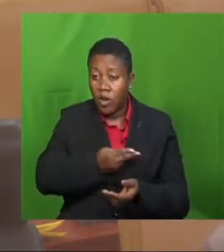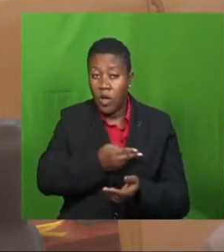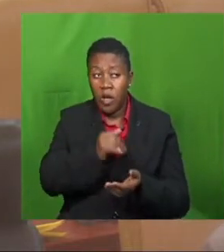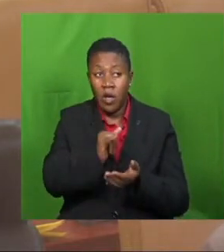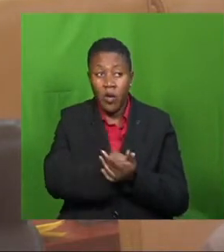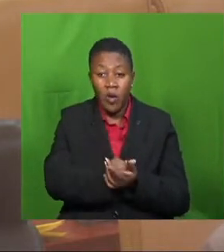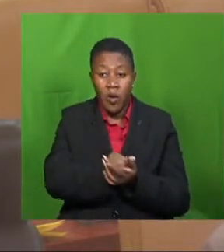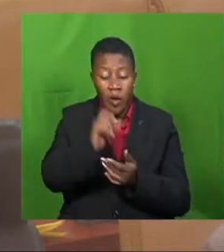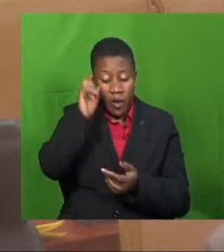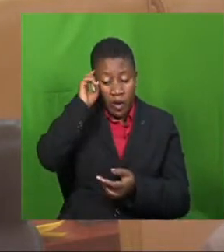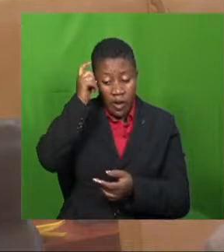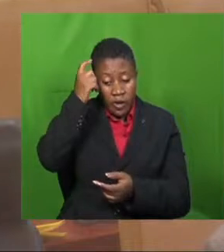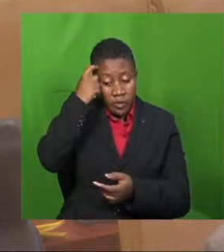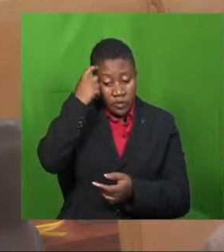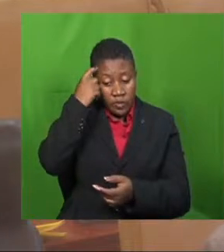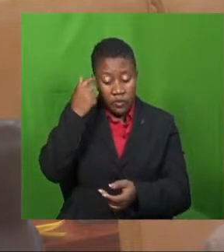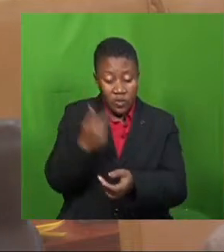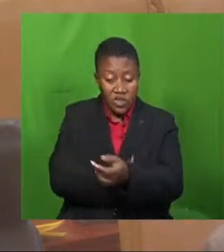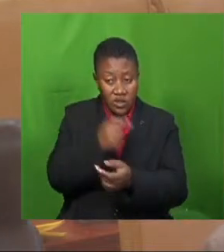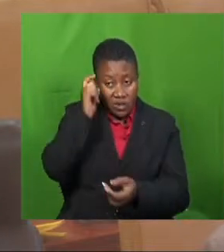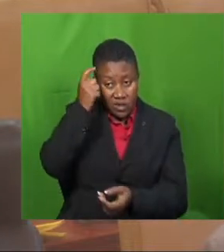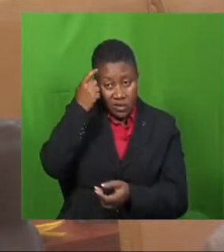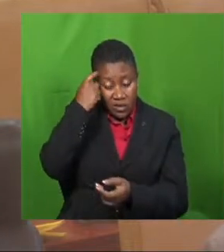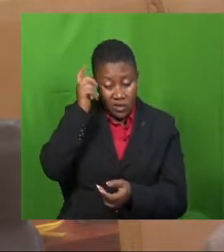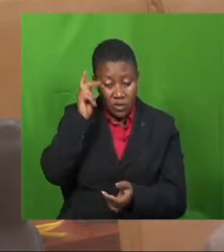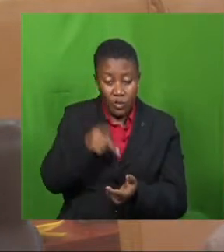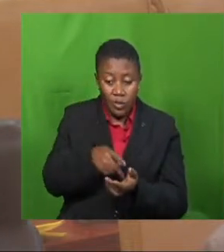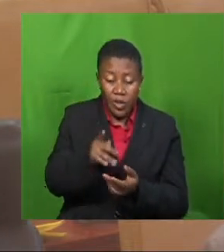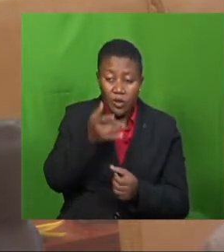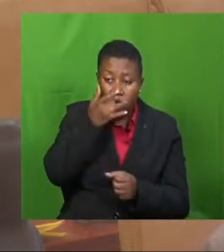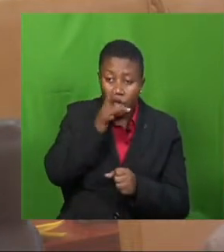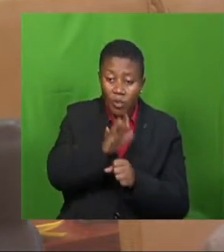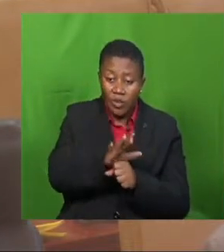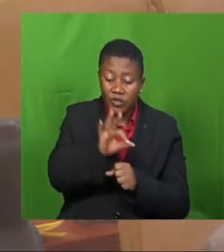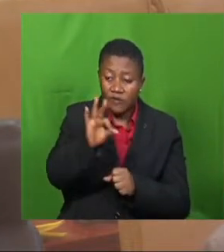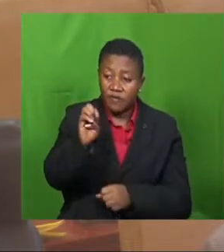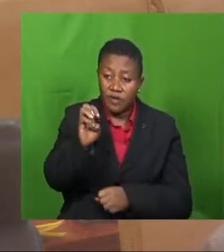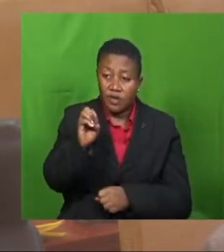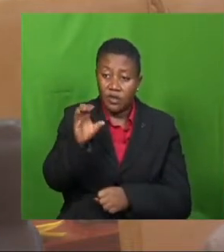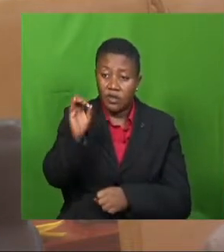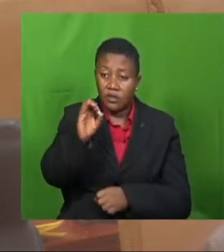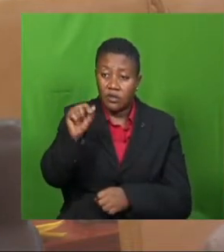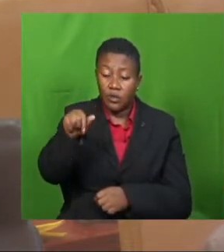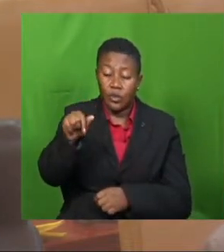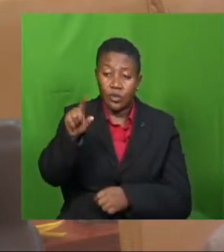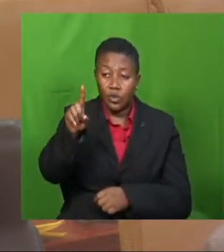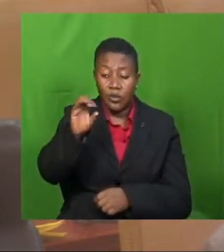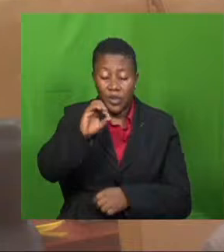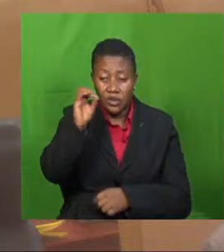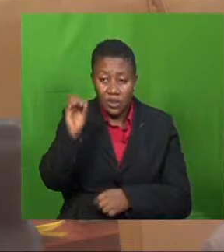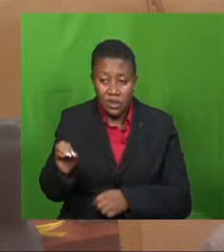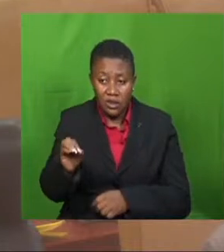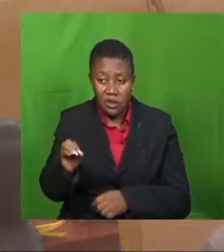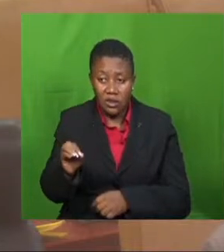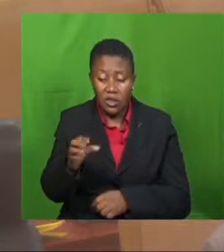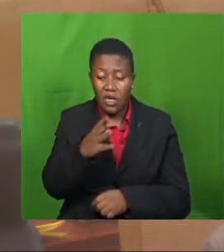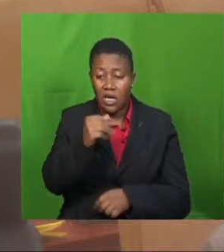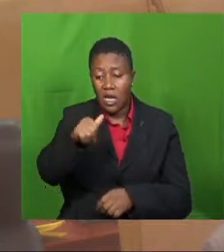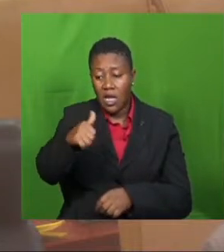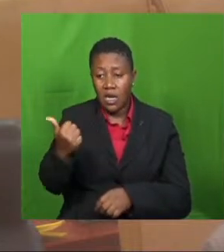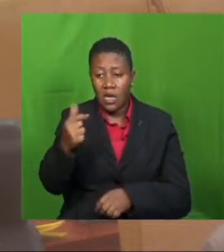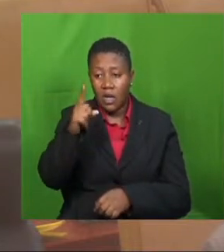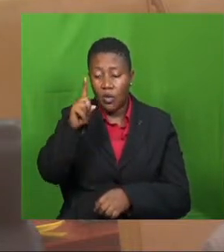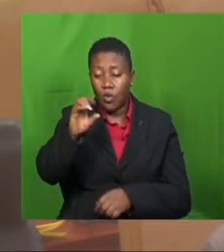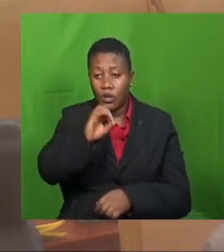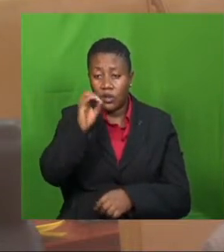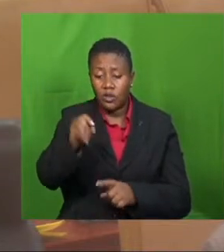Ghana will be paying commitment fee of 0.4% and an upfront fee of 1% to support the